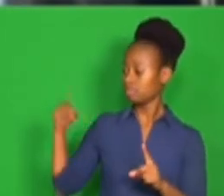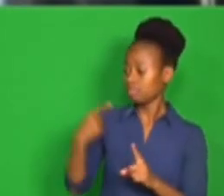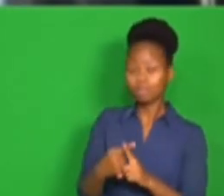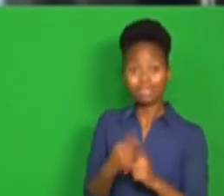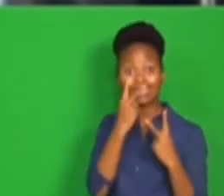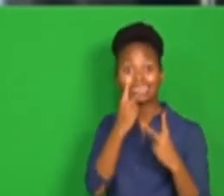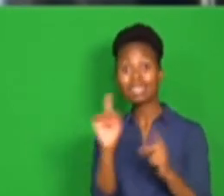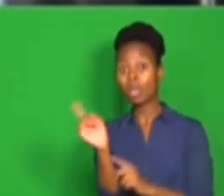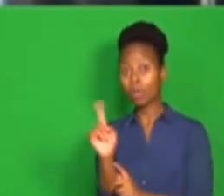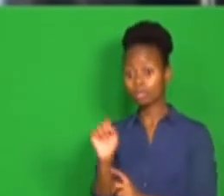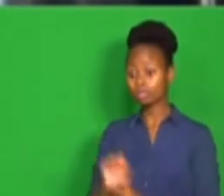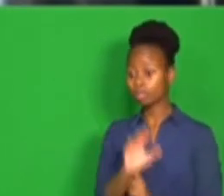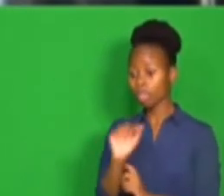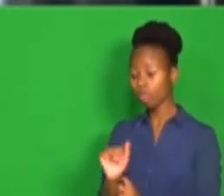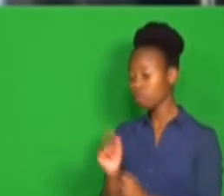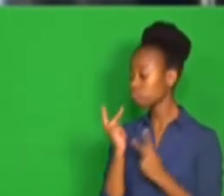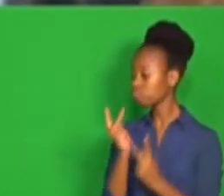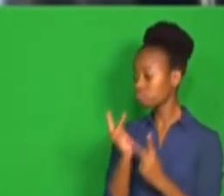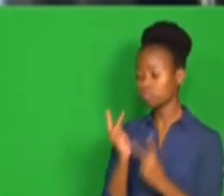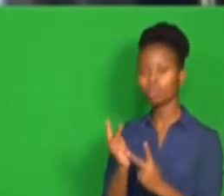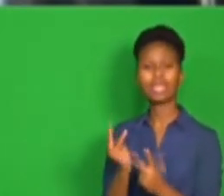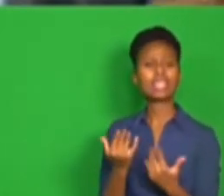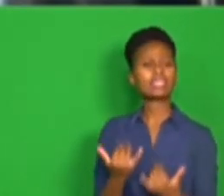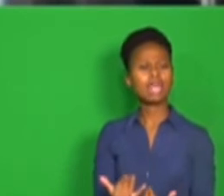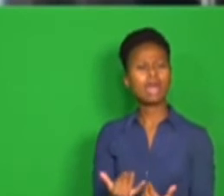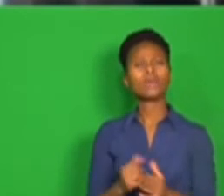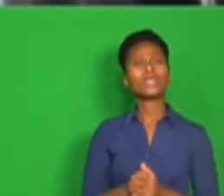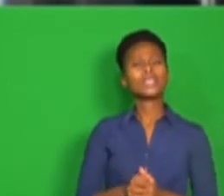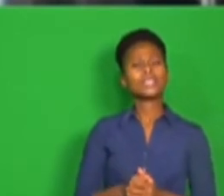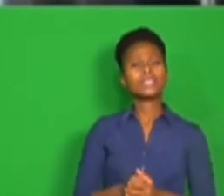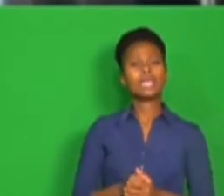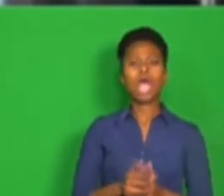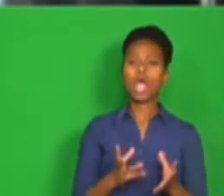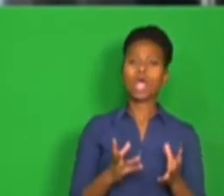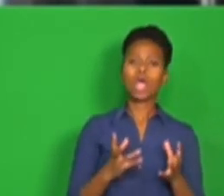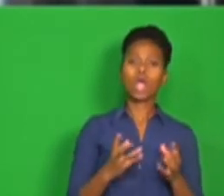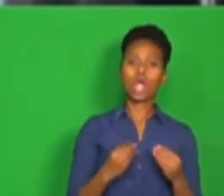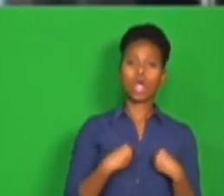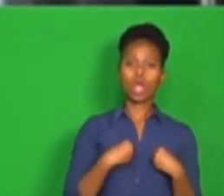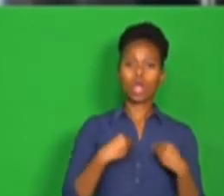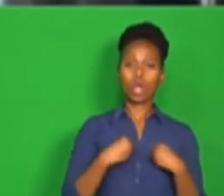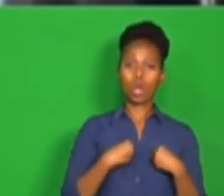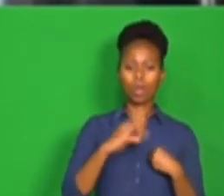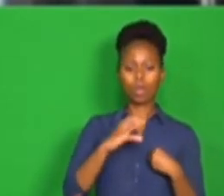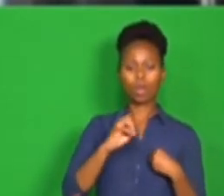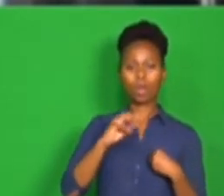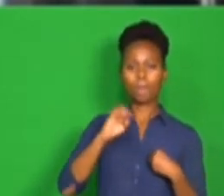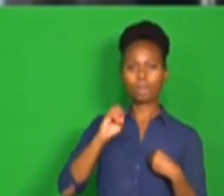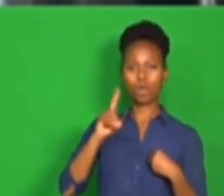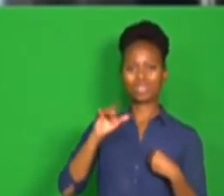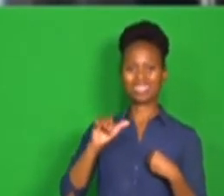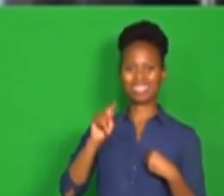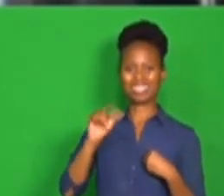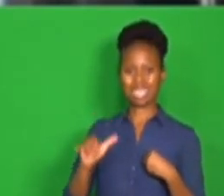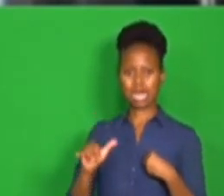Africa has been that there is a rising commodity price cycle. And that commodity